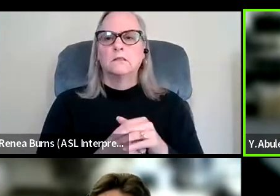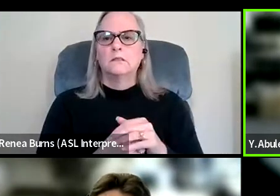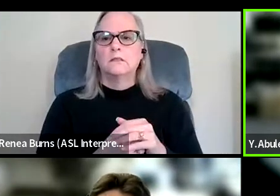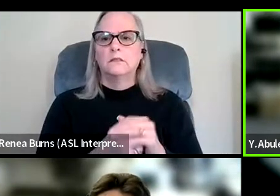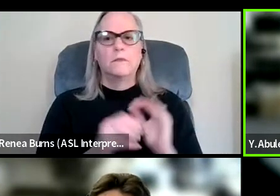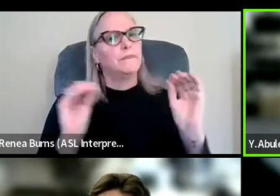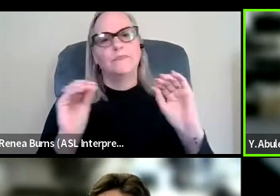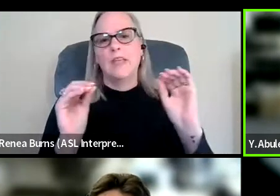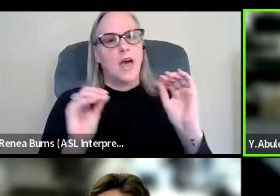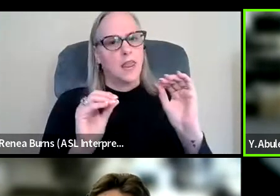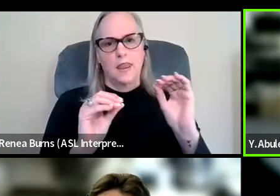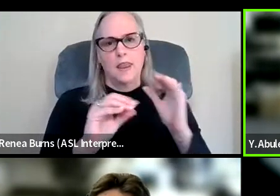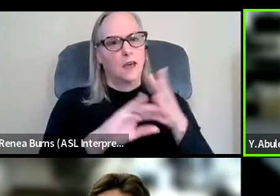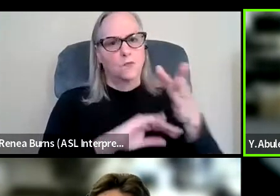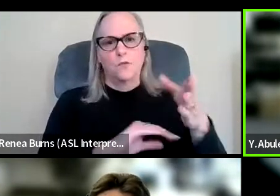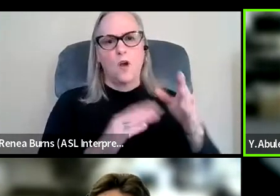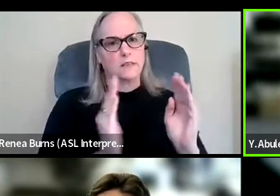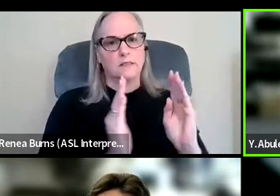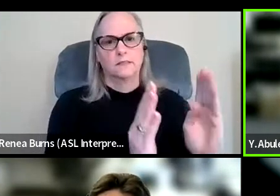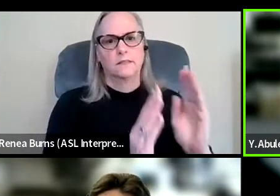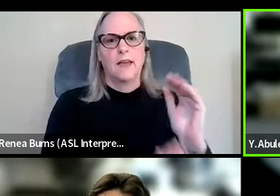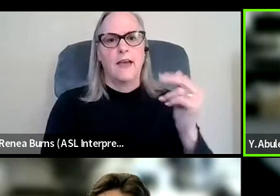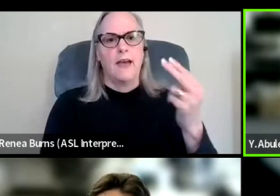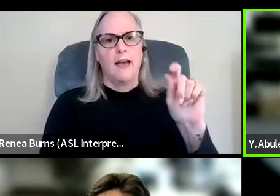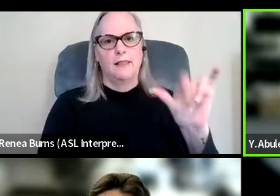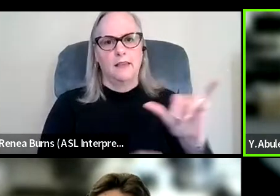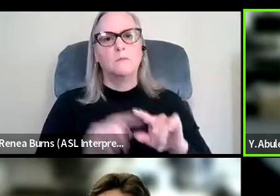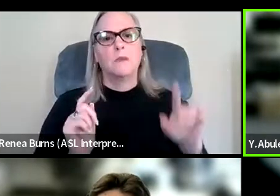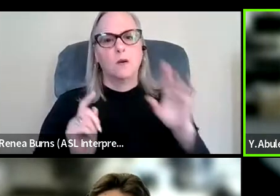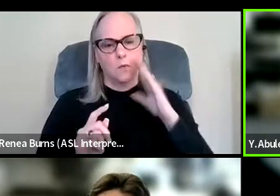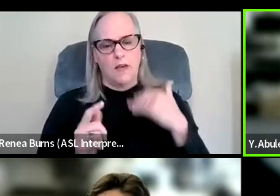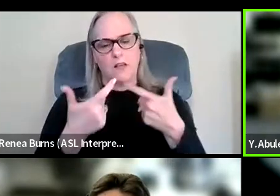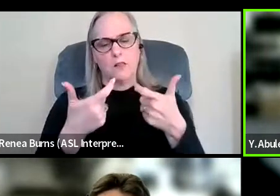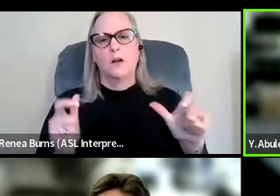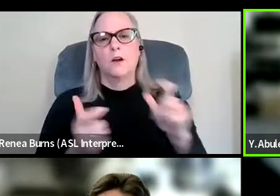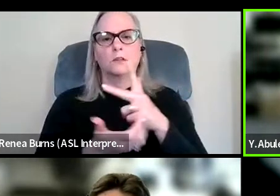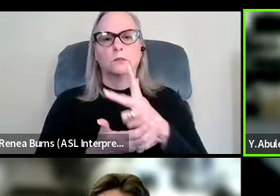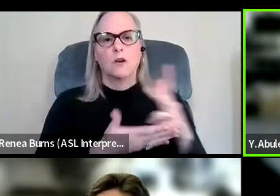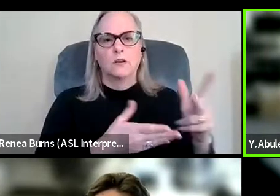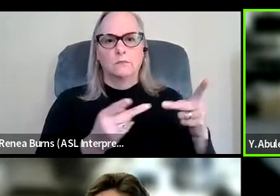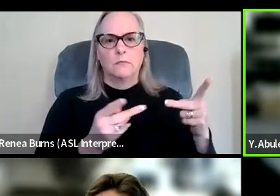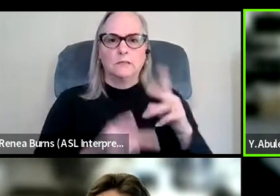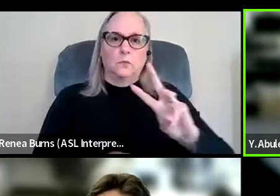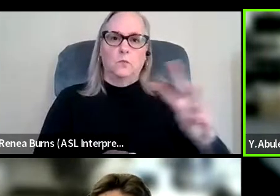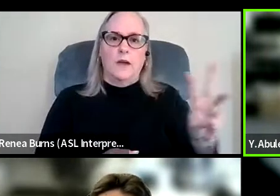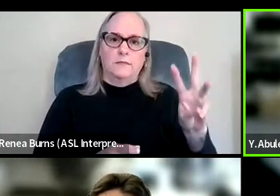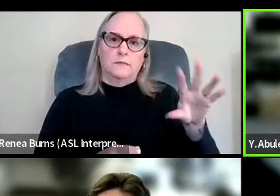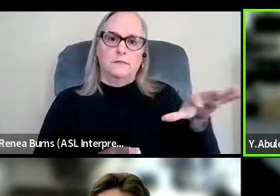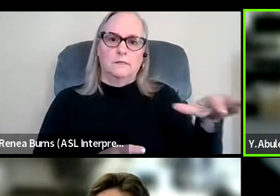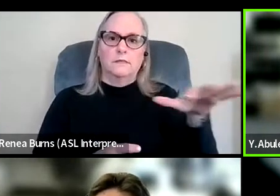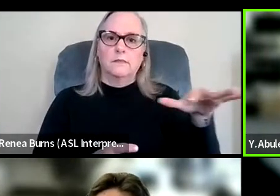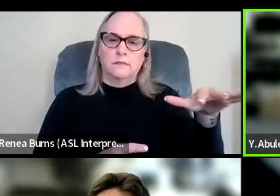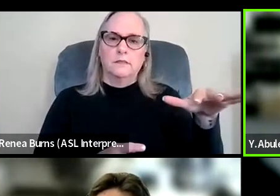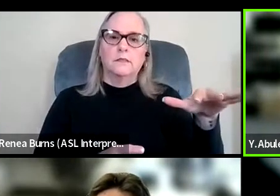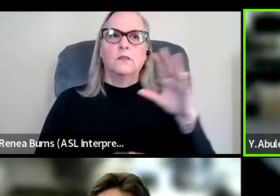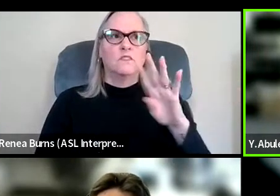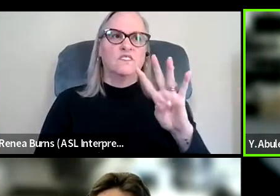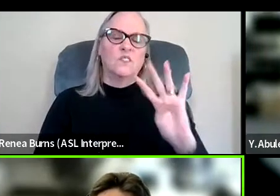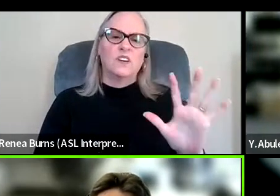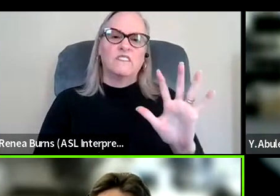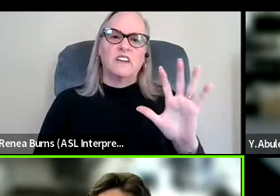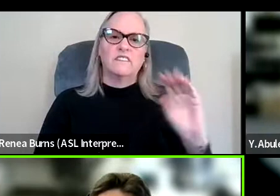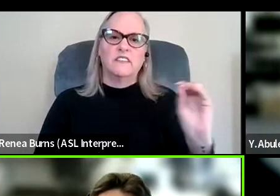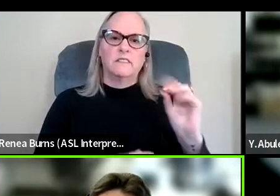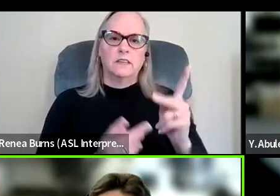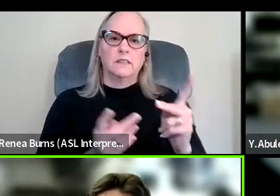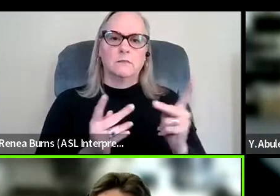across the alley, but in that large parking space on the west of the building, there'll be about 45 to 50 spots. And